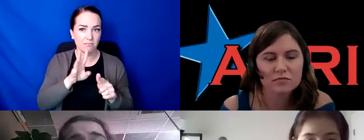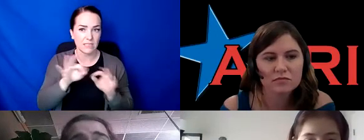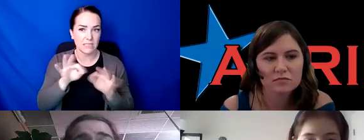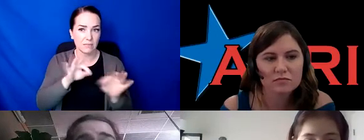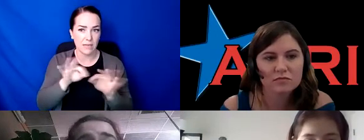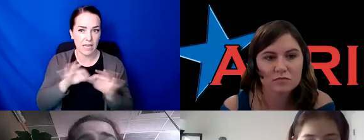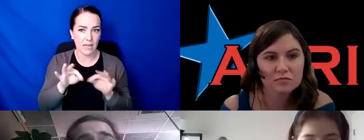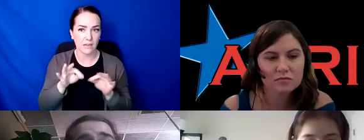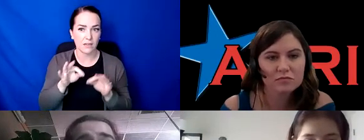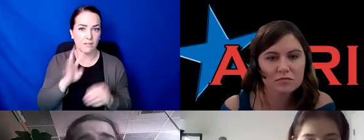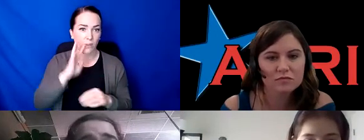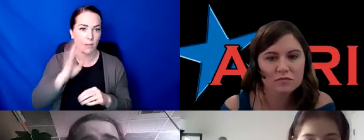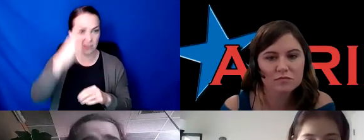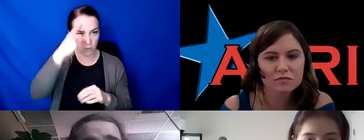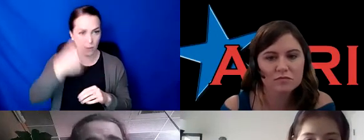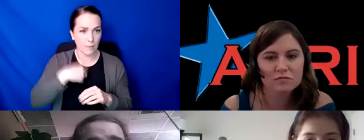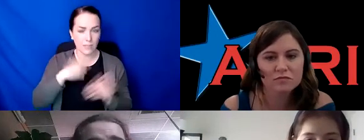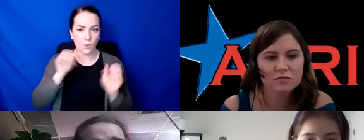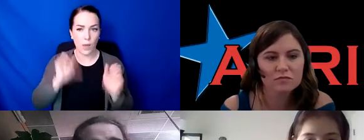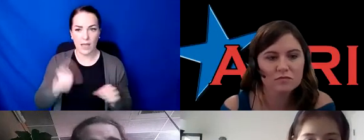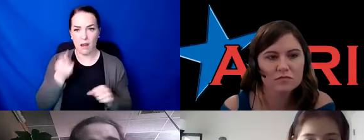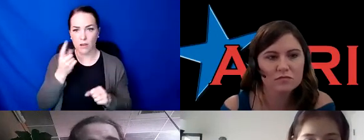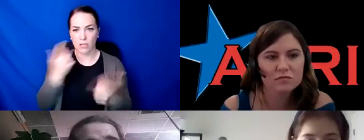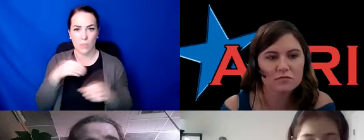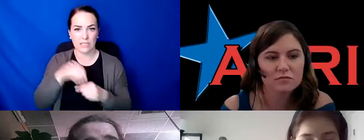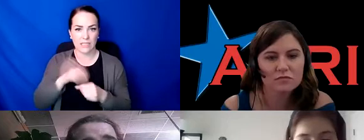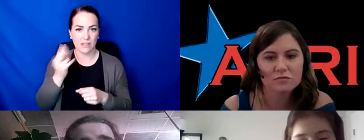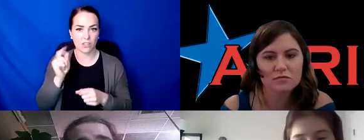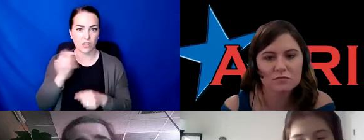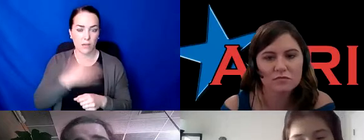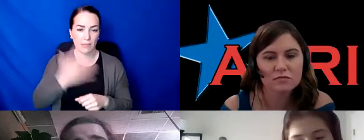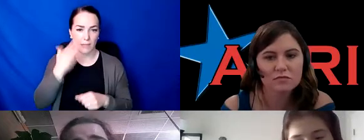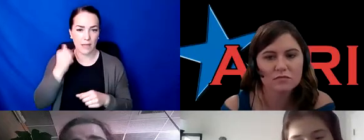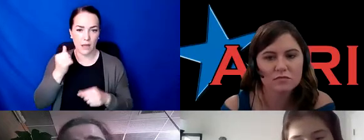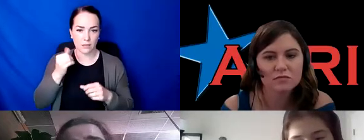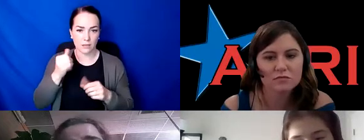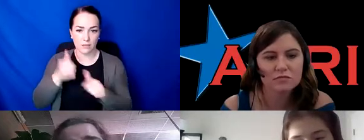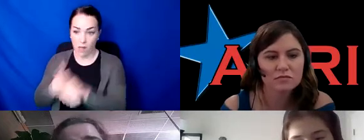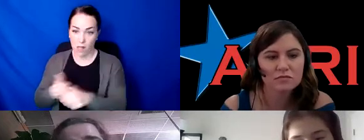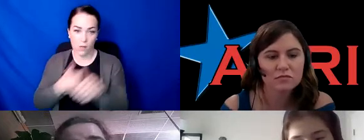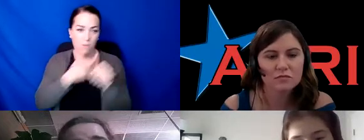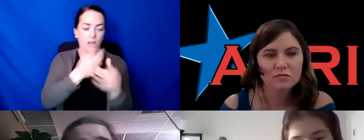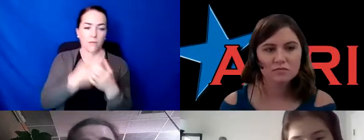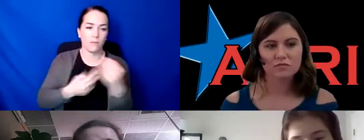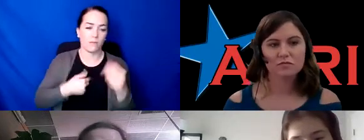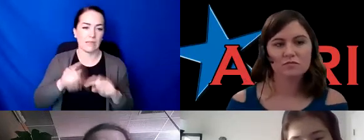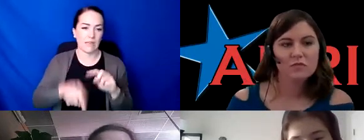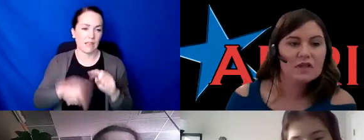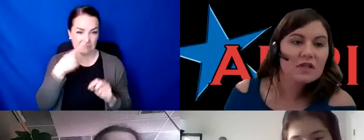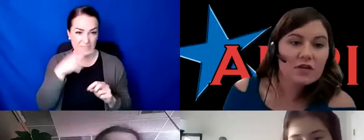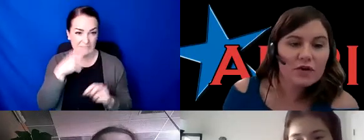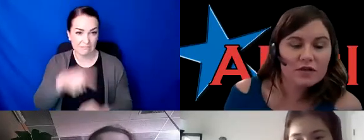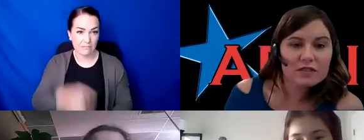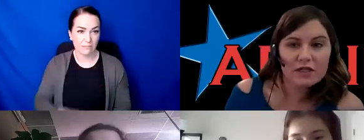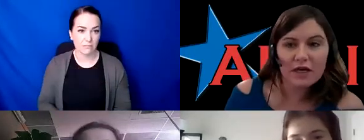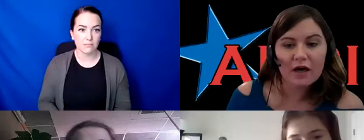just verbalize it so that I can know to check? Because I cannot follow along. I do apologize.